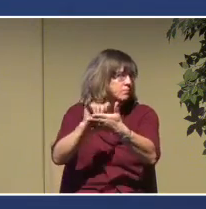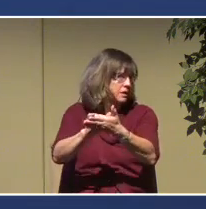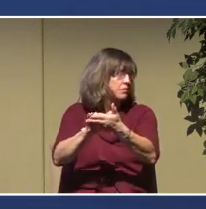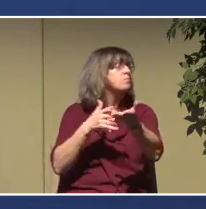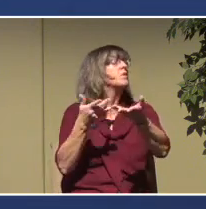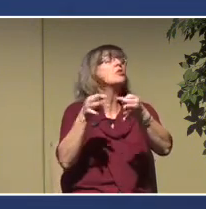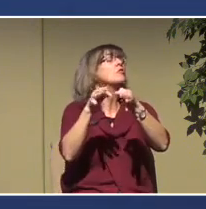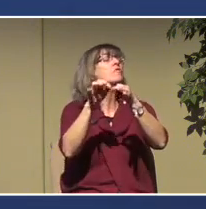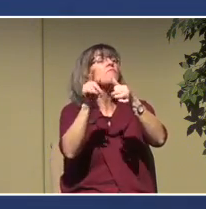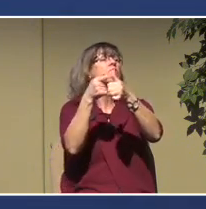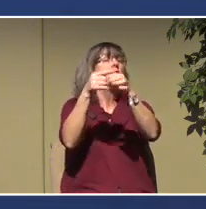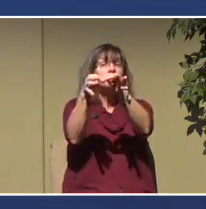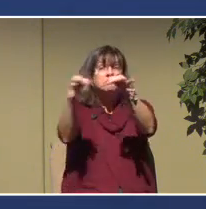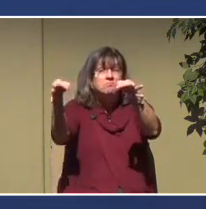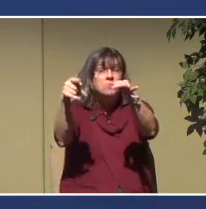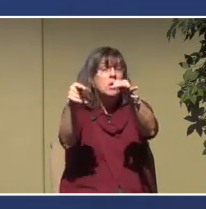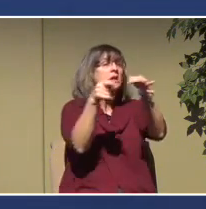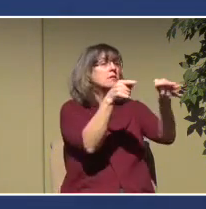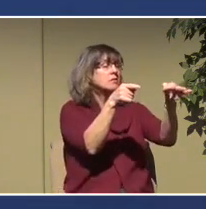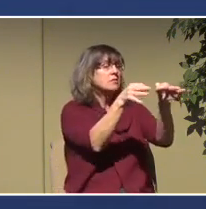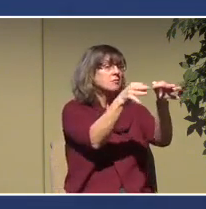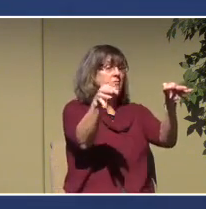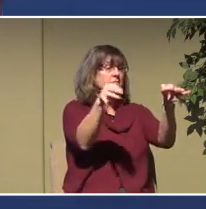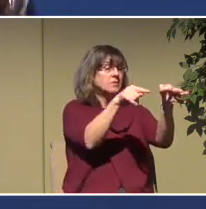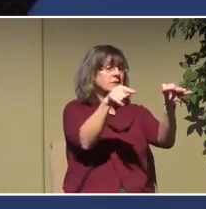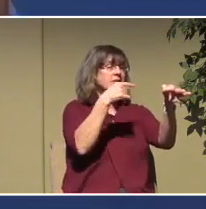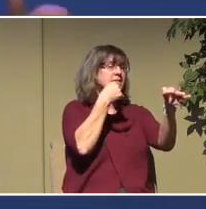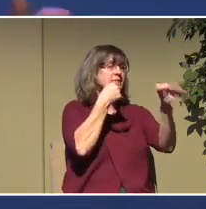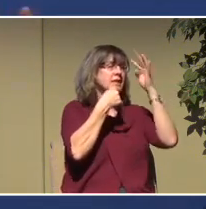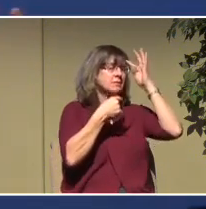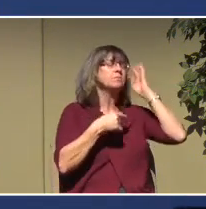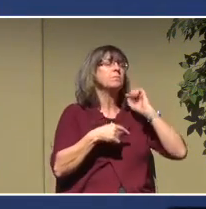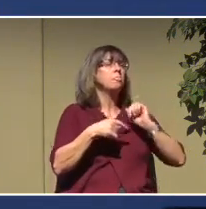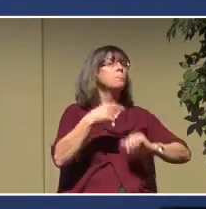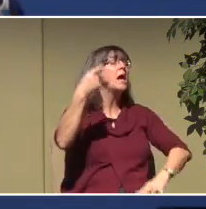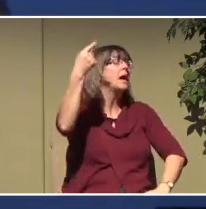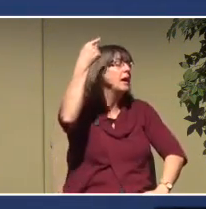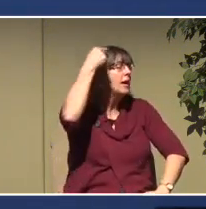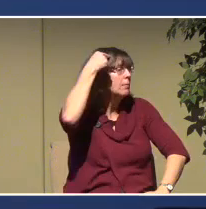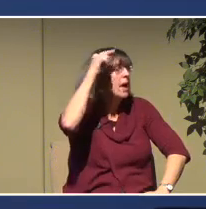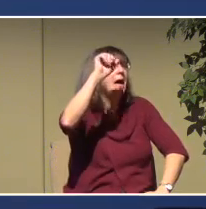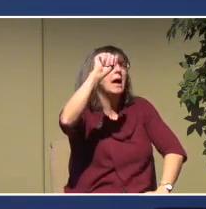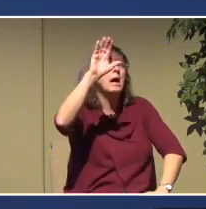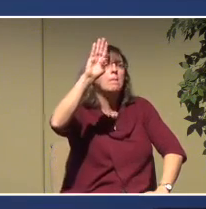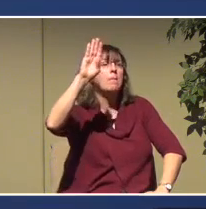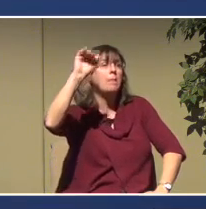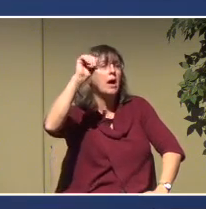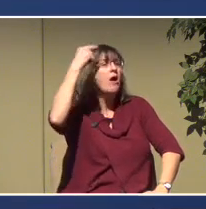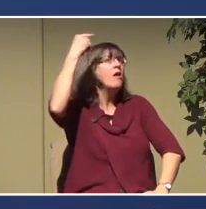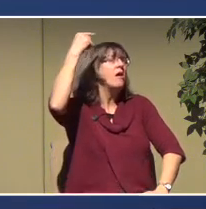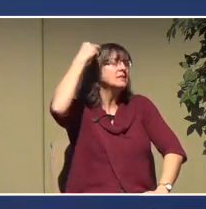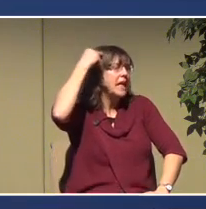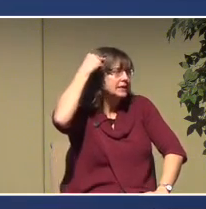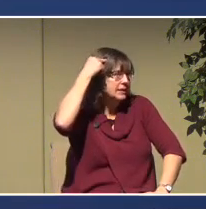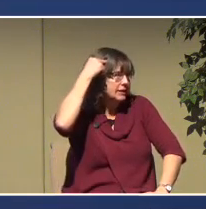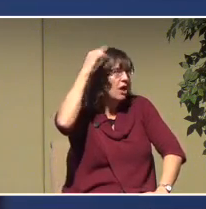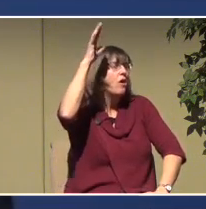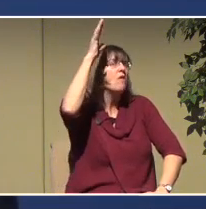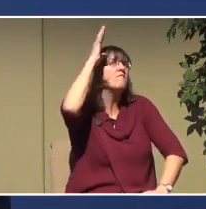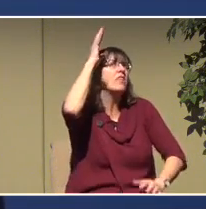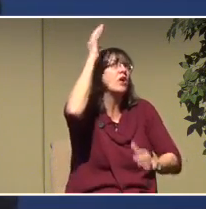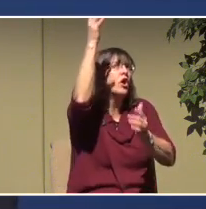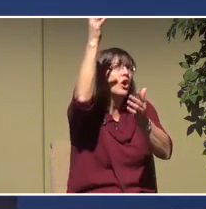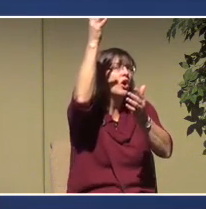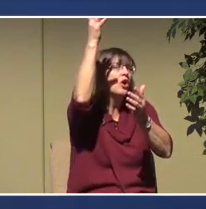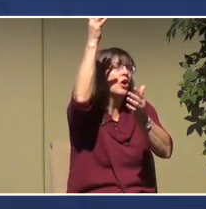is this. He started this way: "Abba, Father." Now,